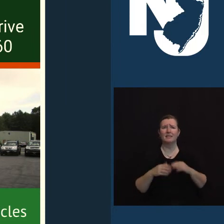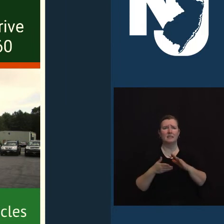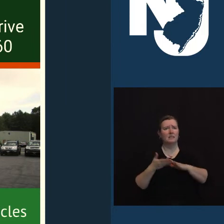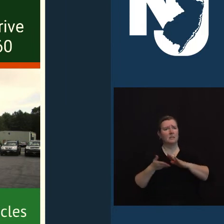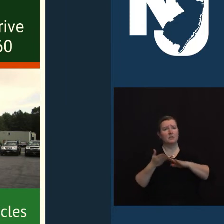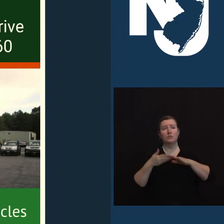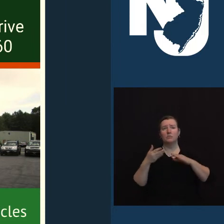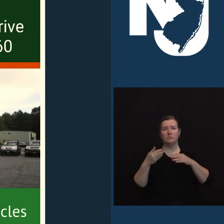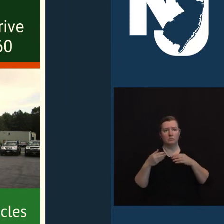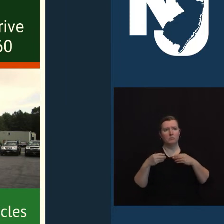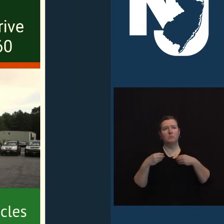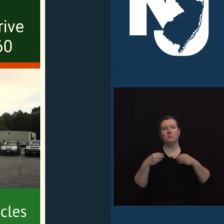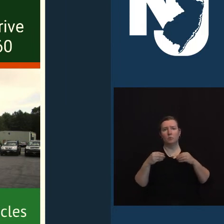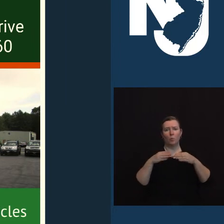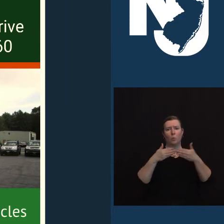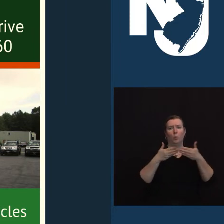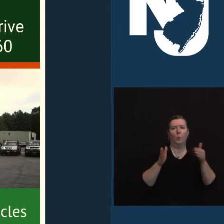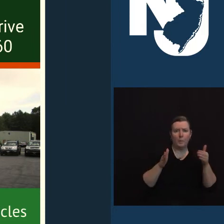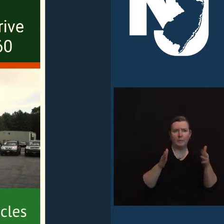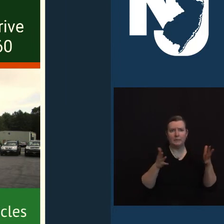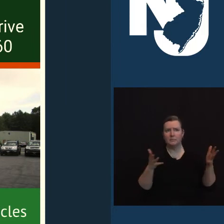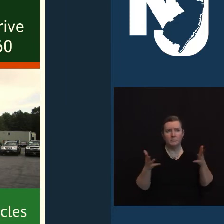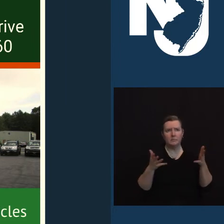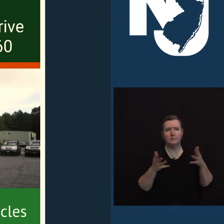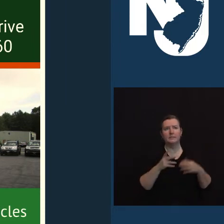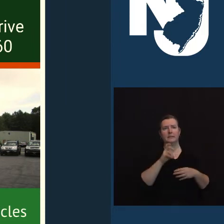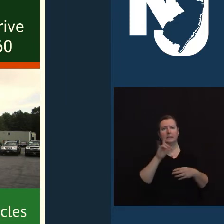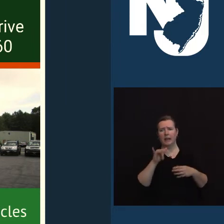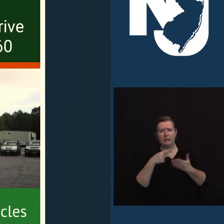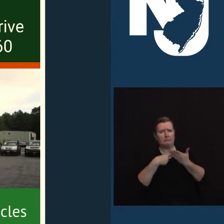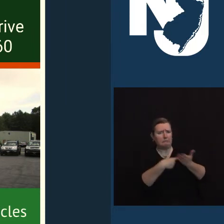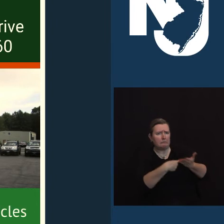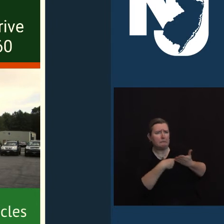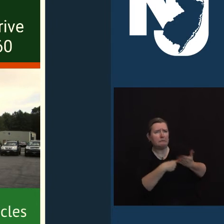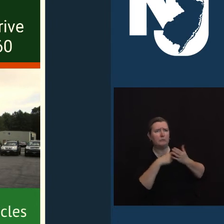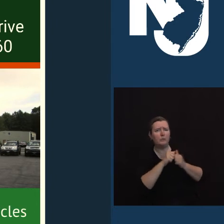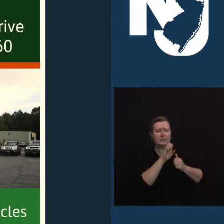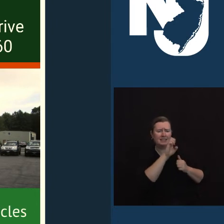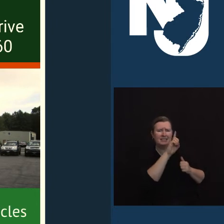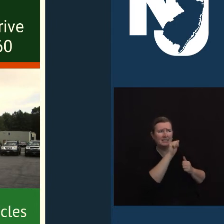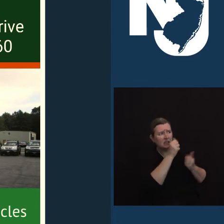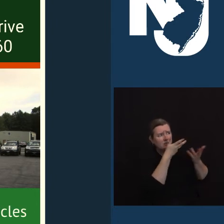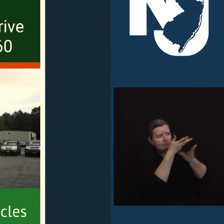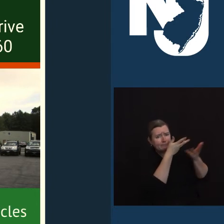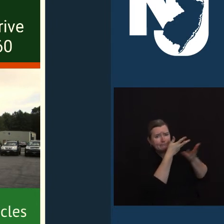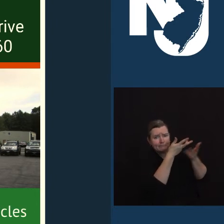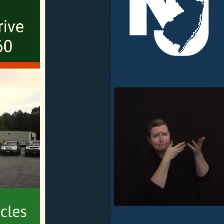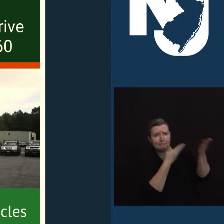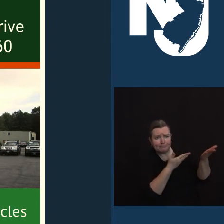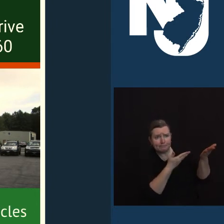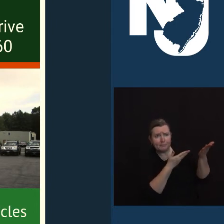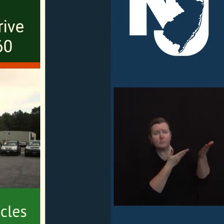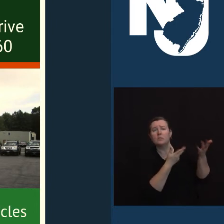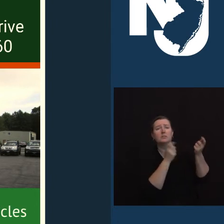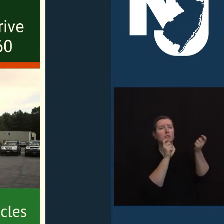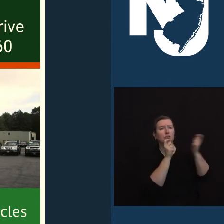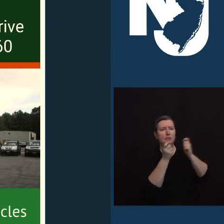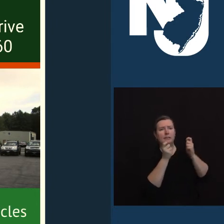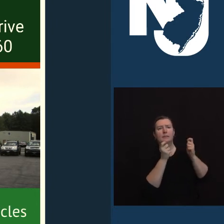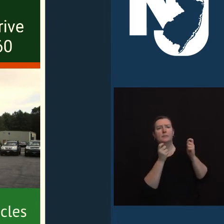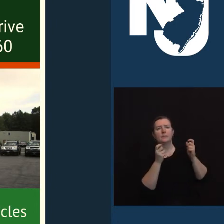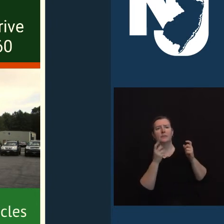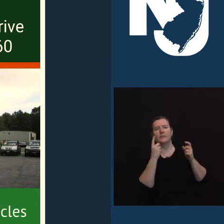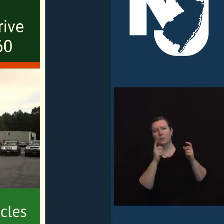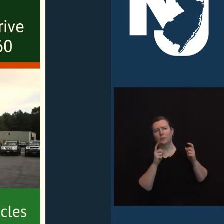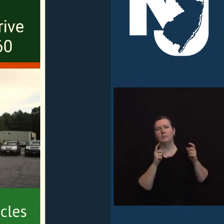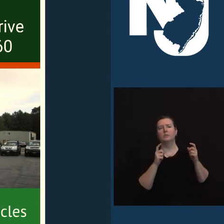business, Kelly worked with the EDA to receive a grant that allowed her to modify the waiting areas, streamline the buying process, and make